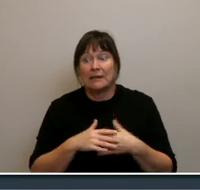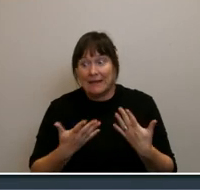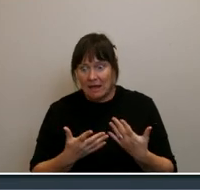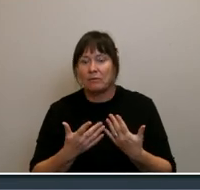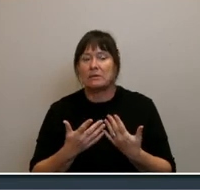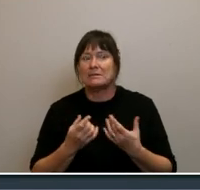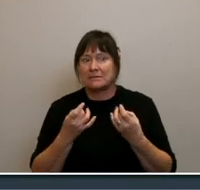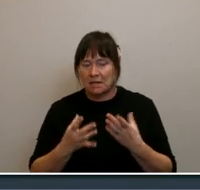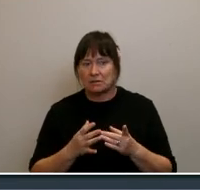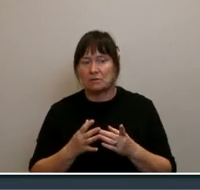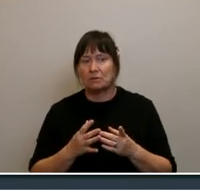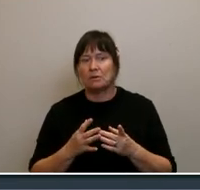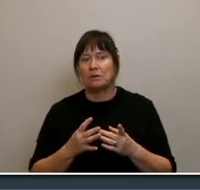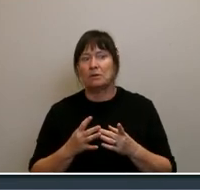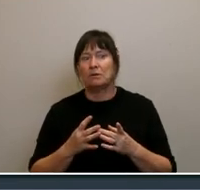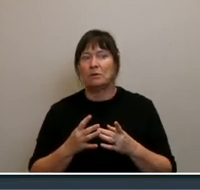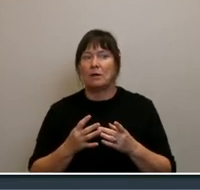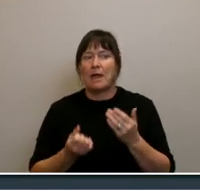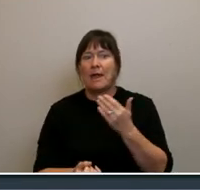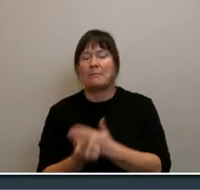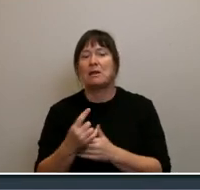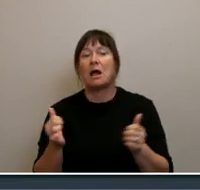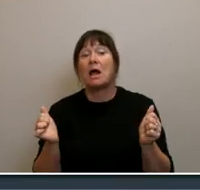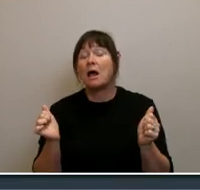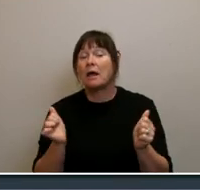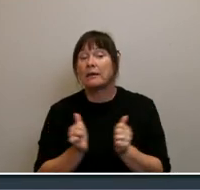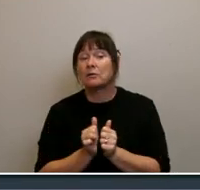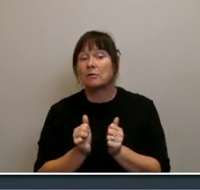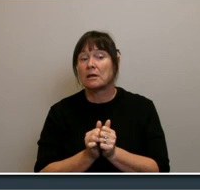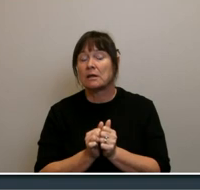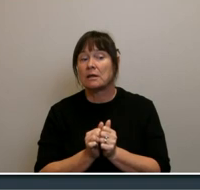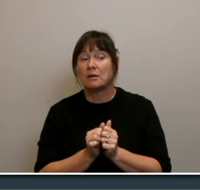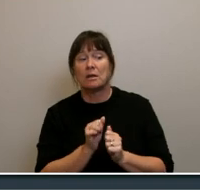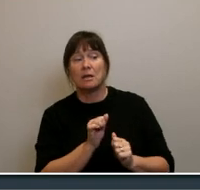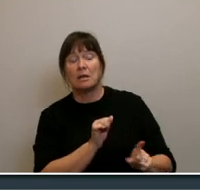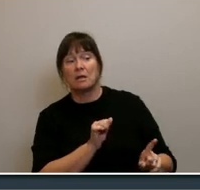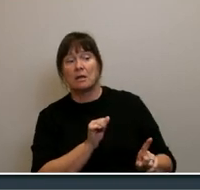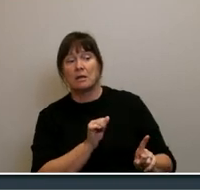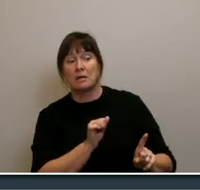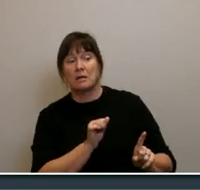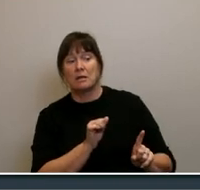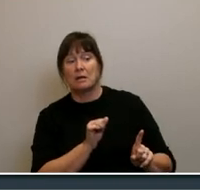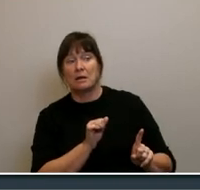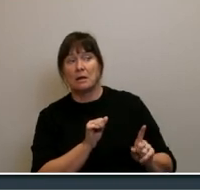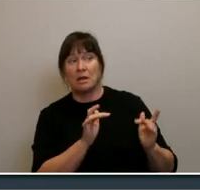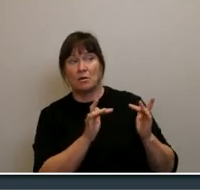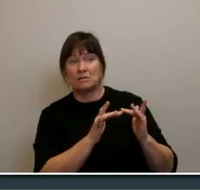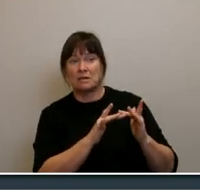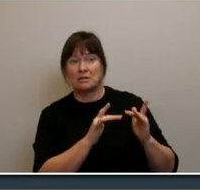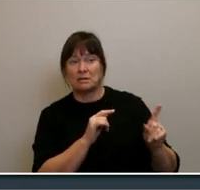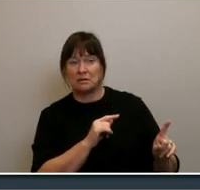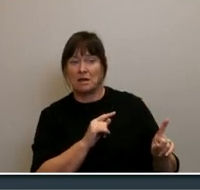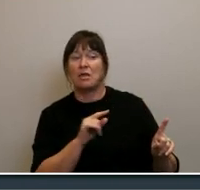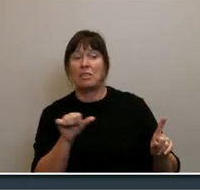now. I agree with Raynor Asher QC, who I contacted. Regional Council